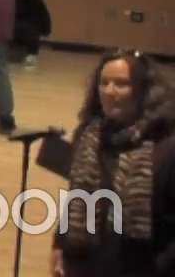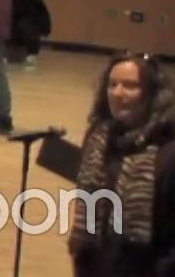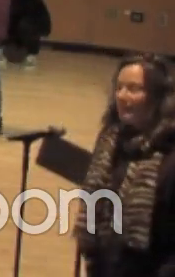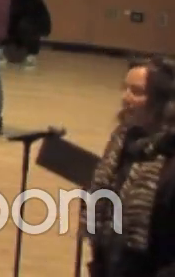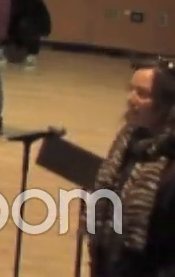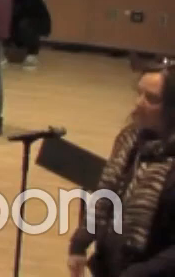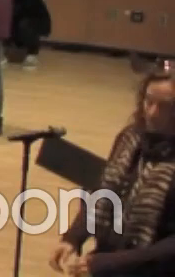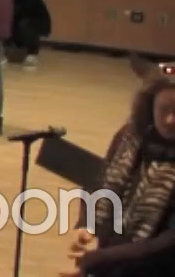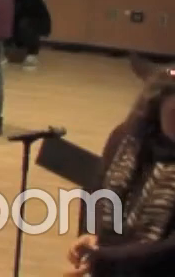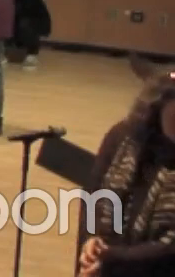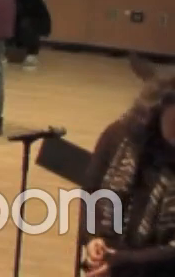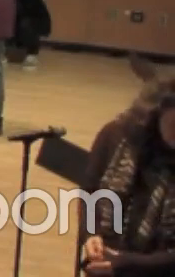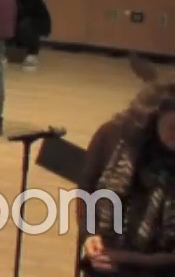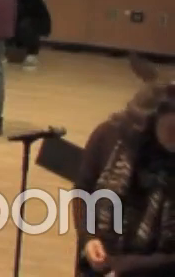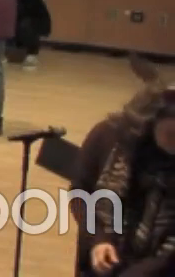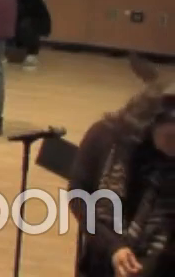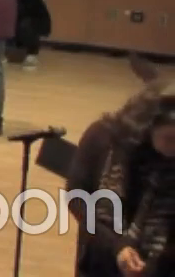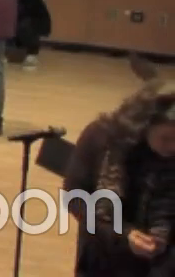e